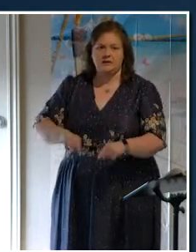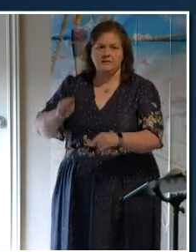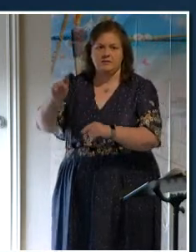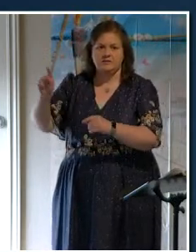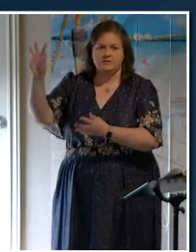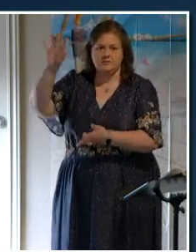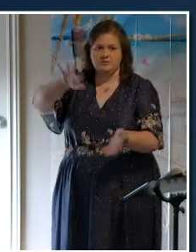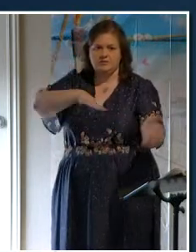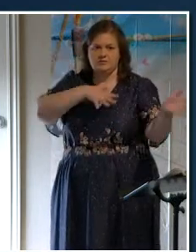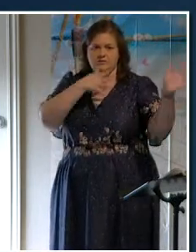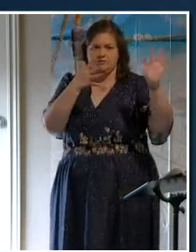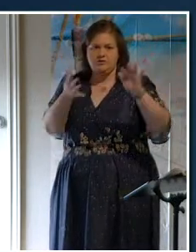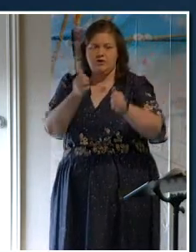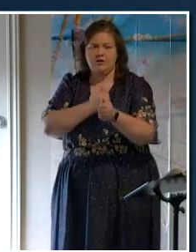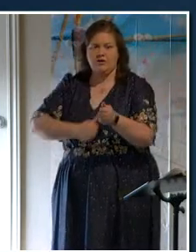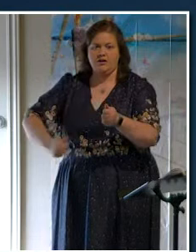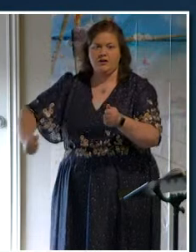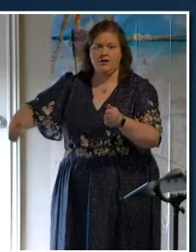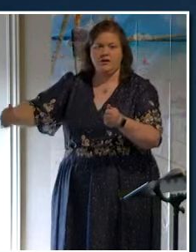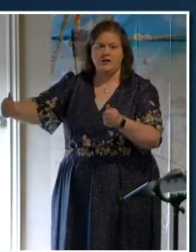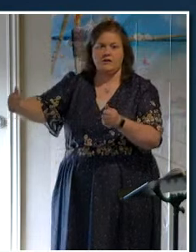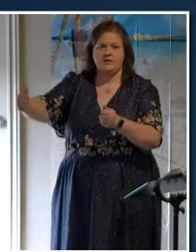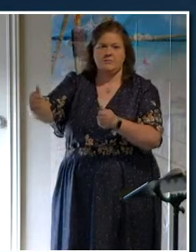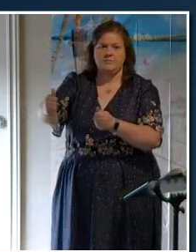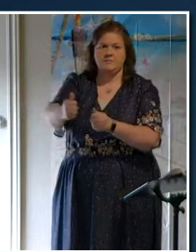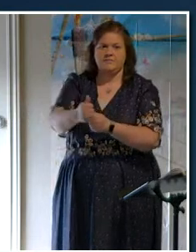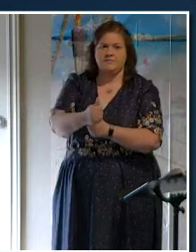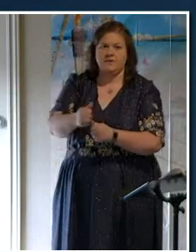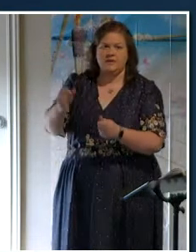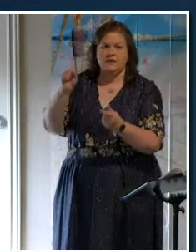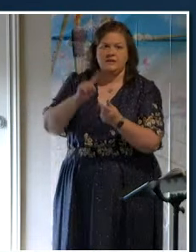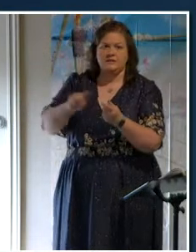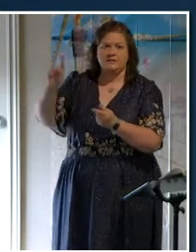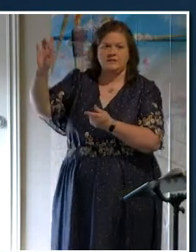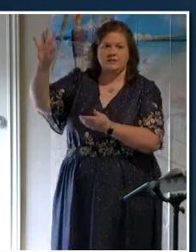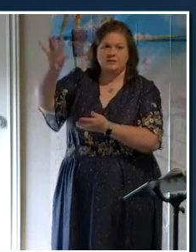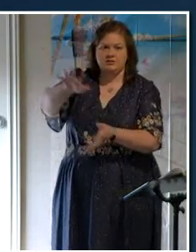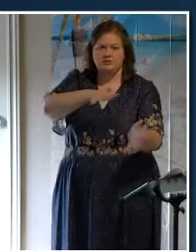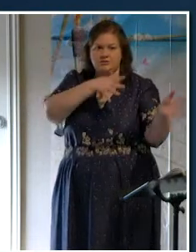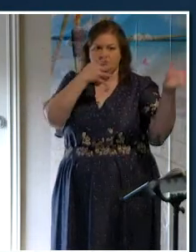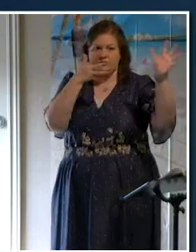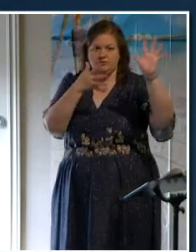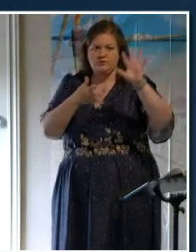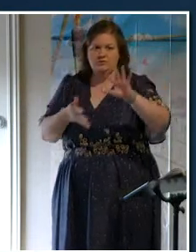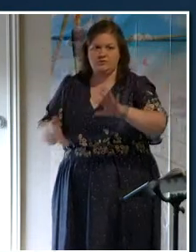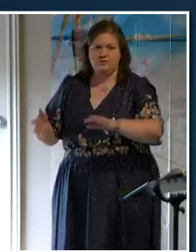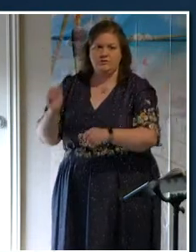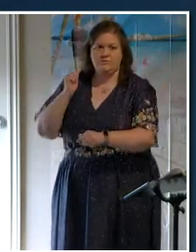Till the storm.